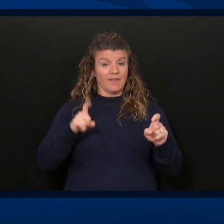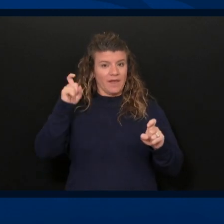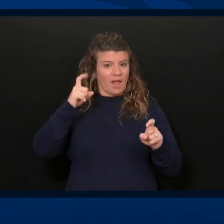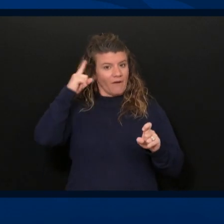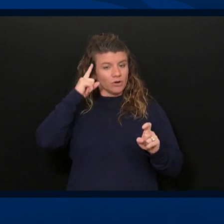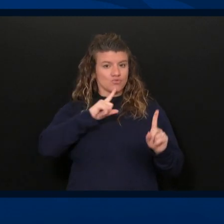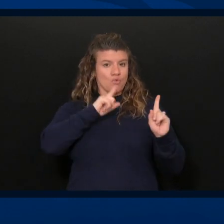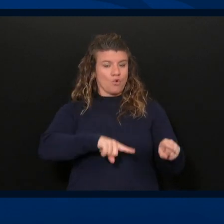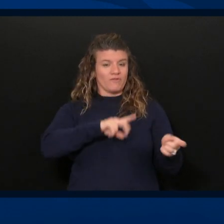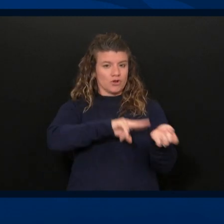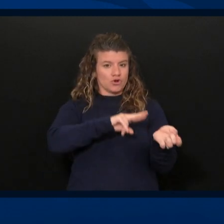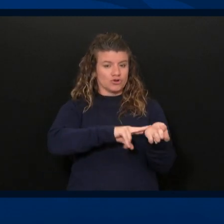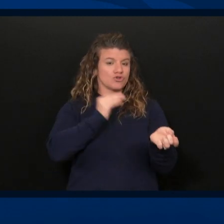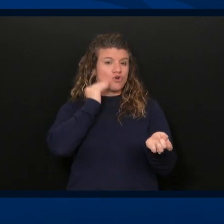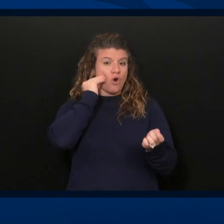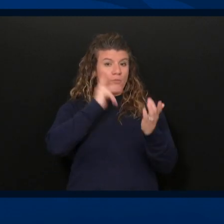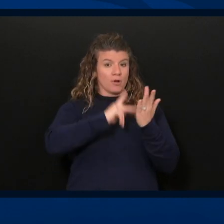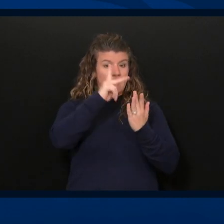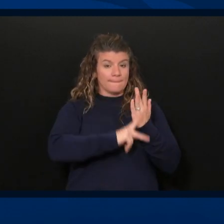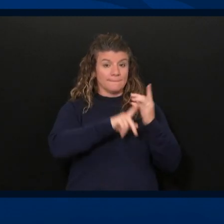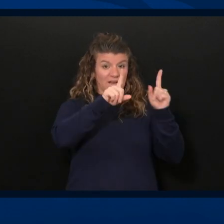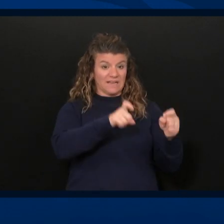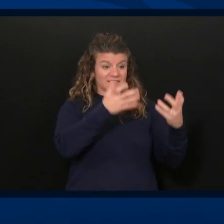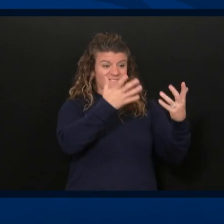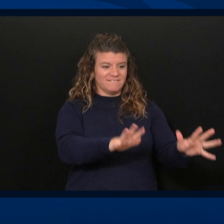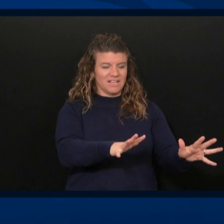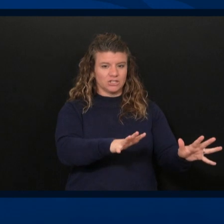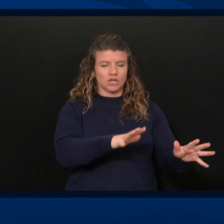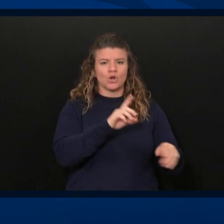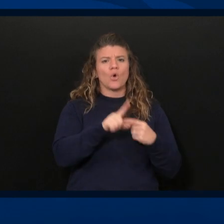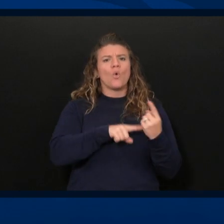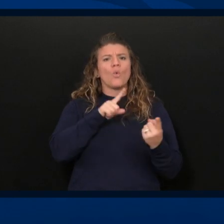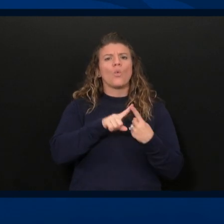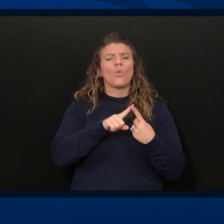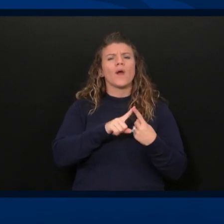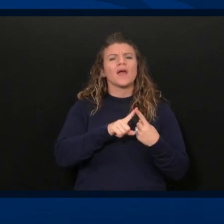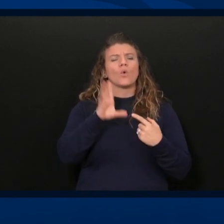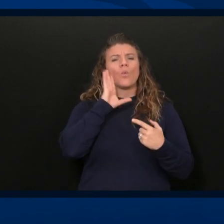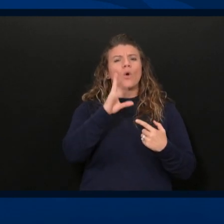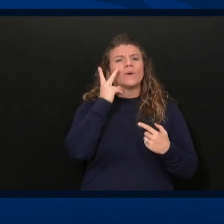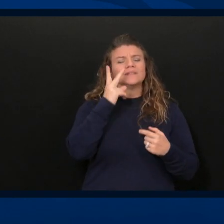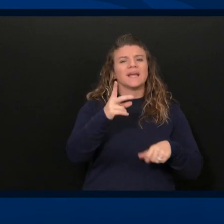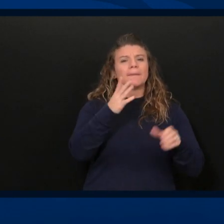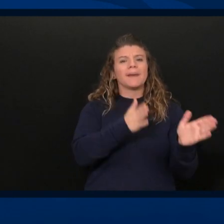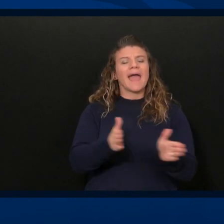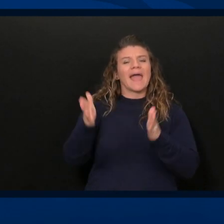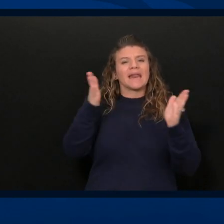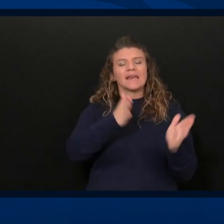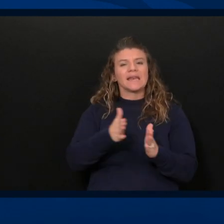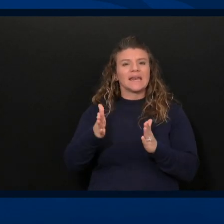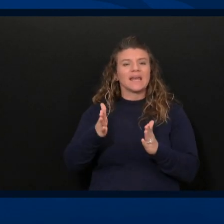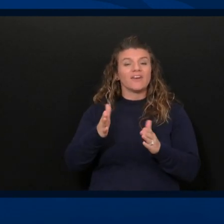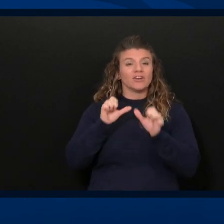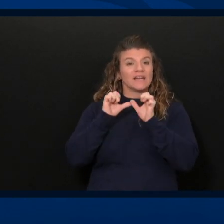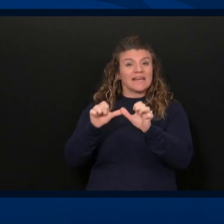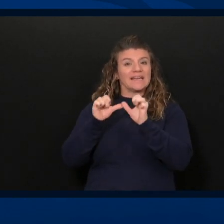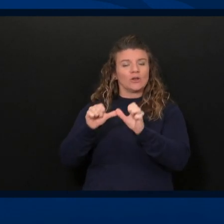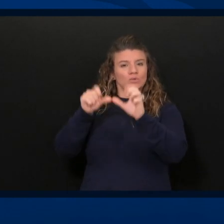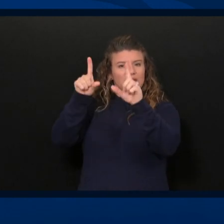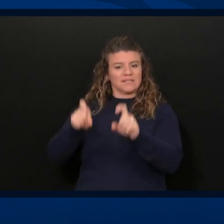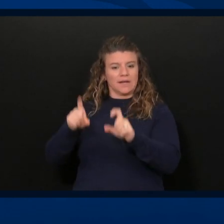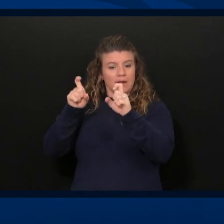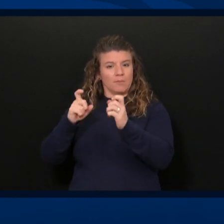mandated nursing home program, when will we see a timeline and the plan for continuing our